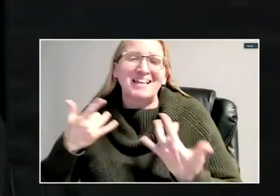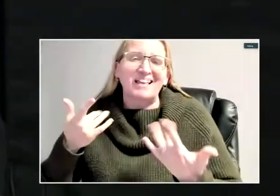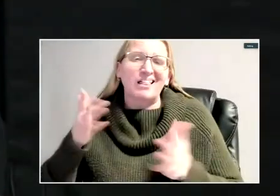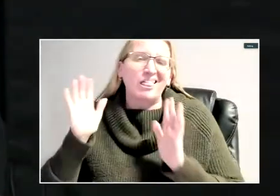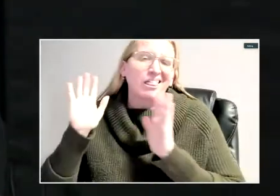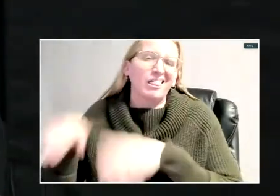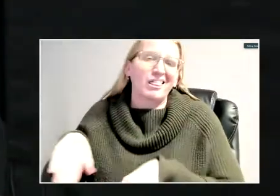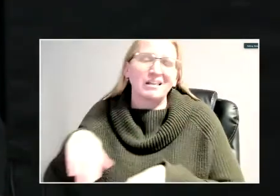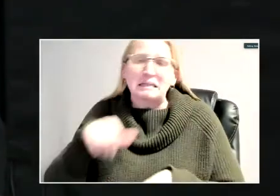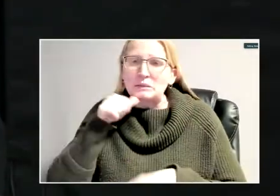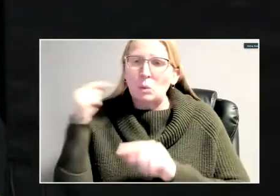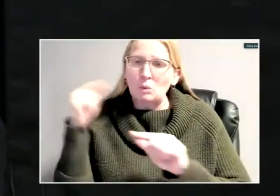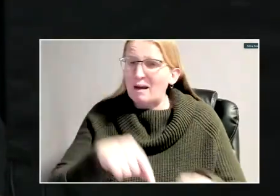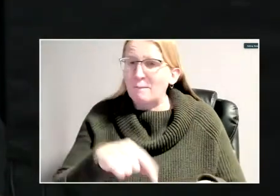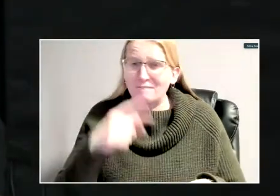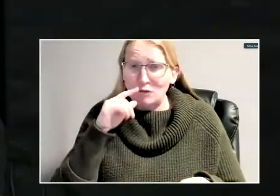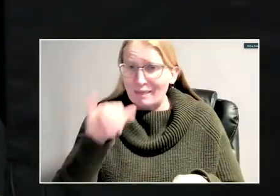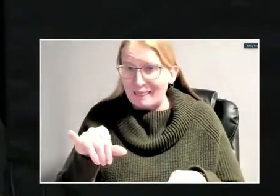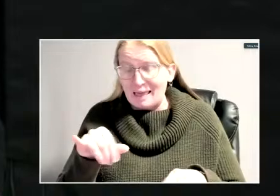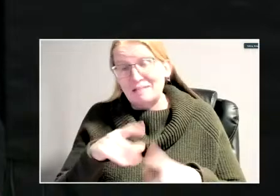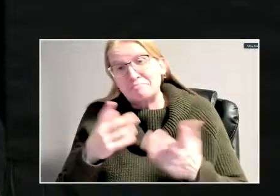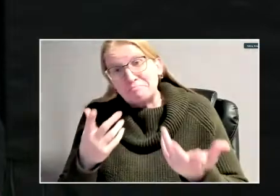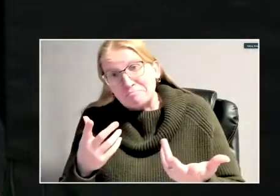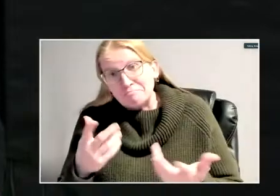much um Miss